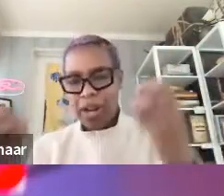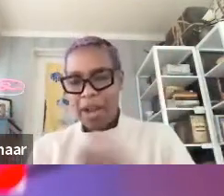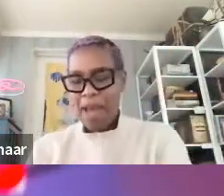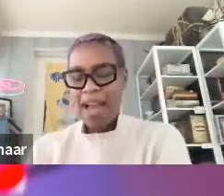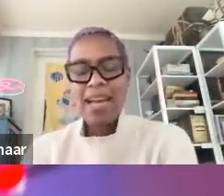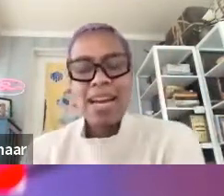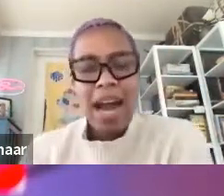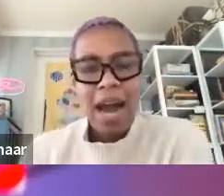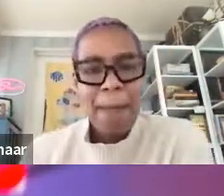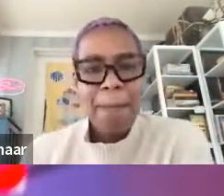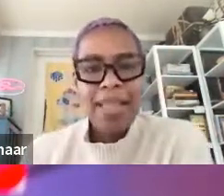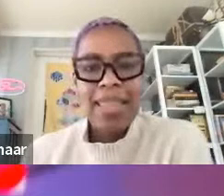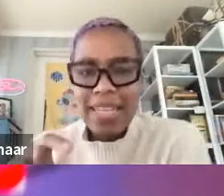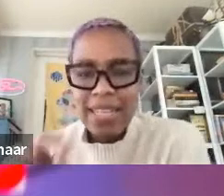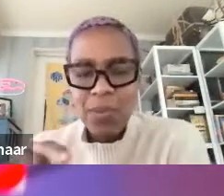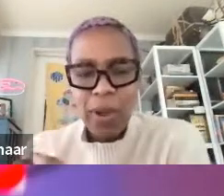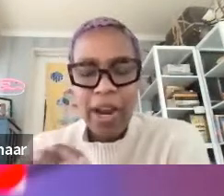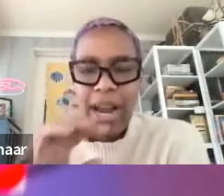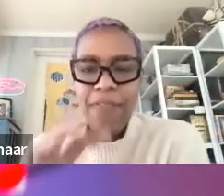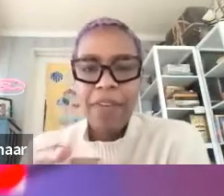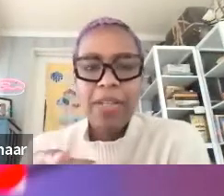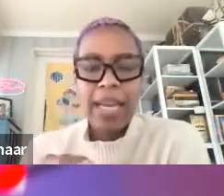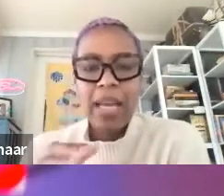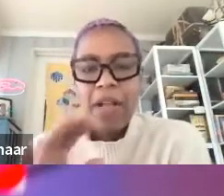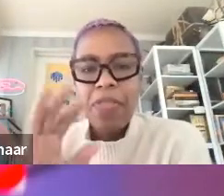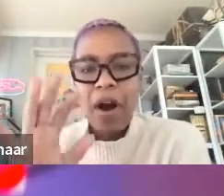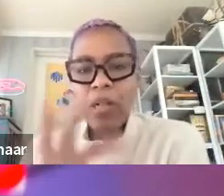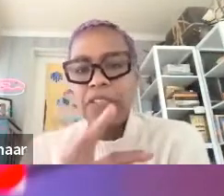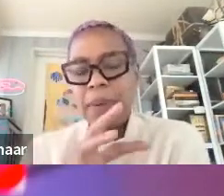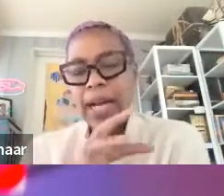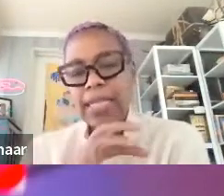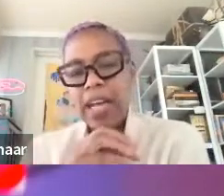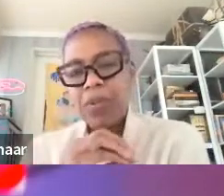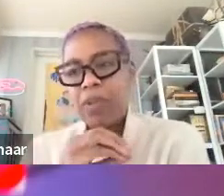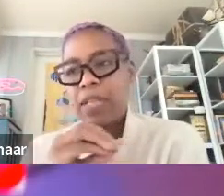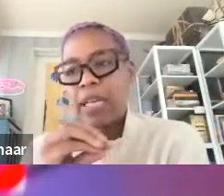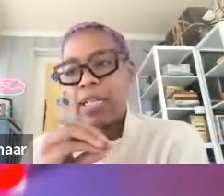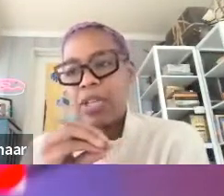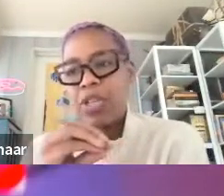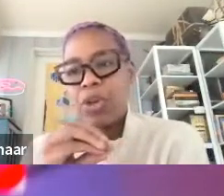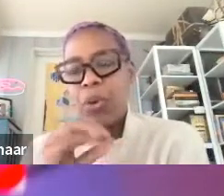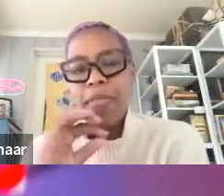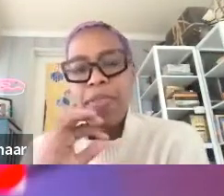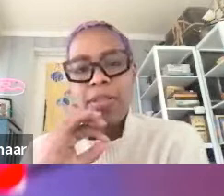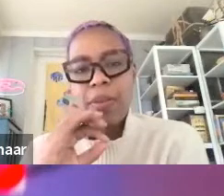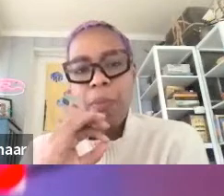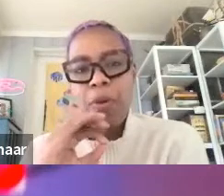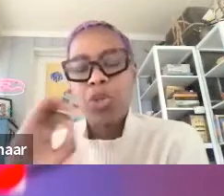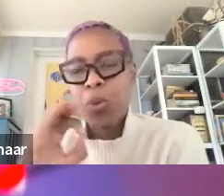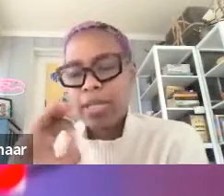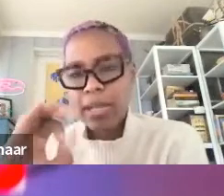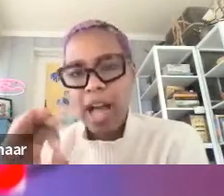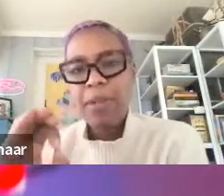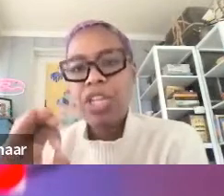they'll want to come back. But this is where I feel like all of my stuff sort of leads into this